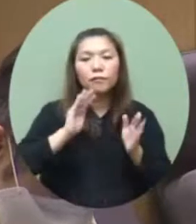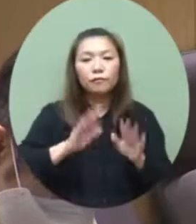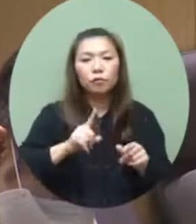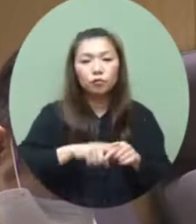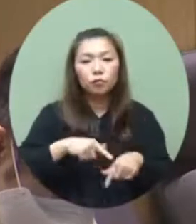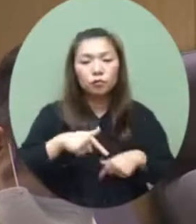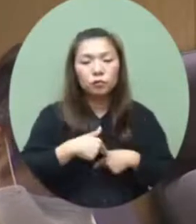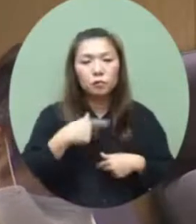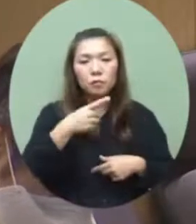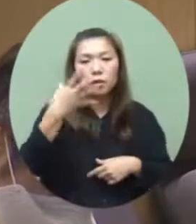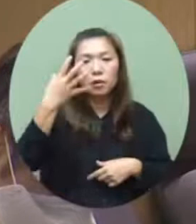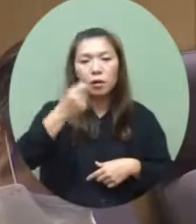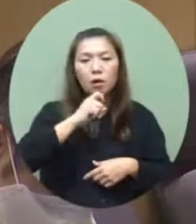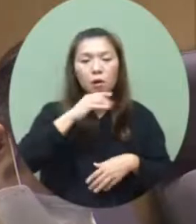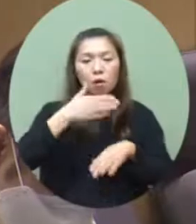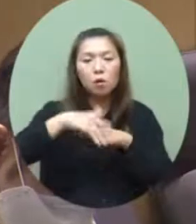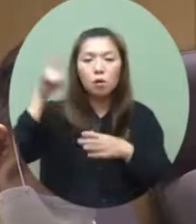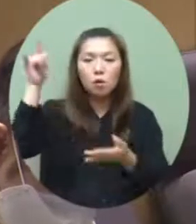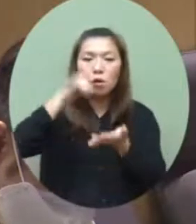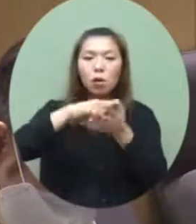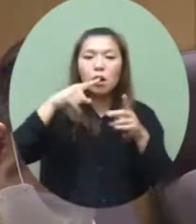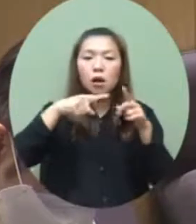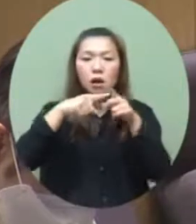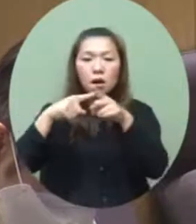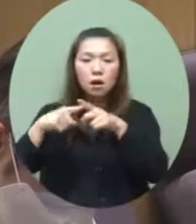drug? And according to the secretary,